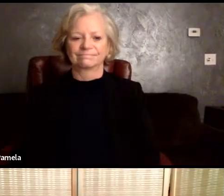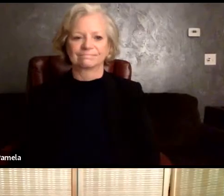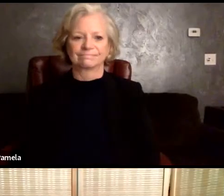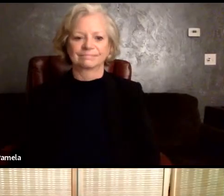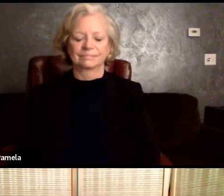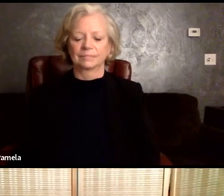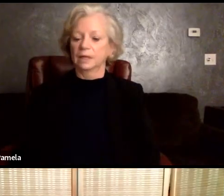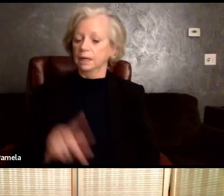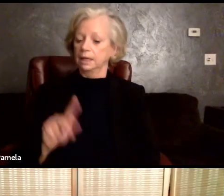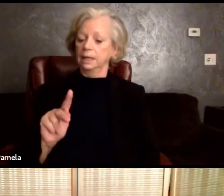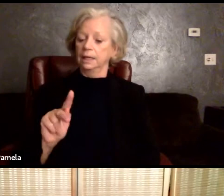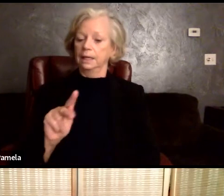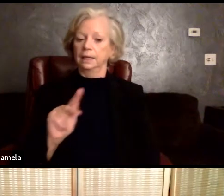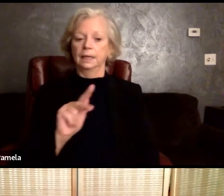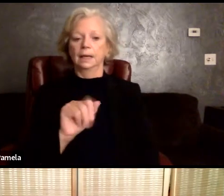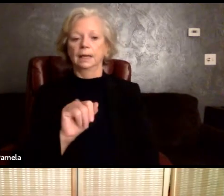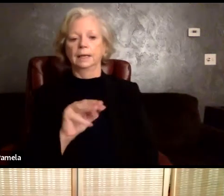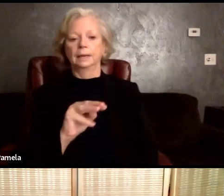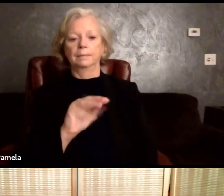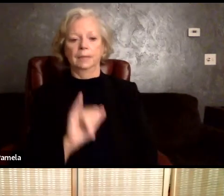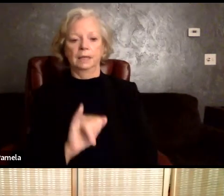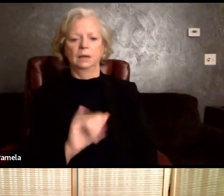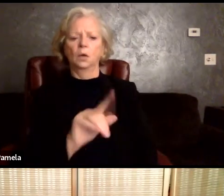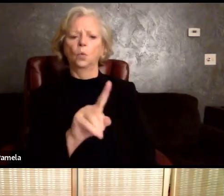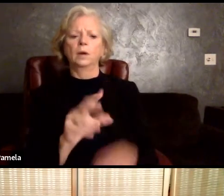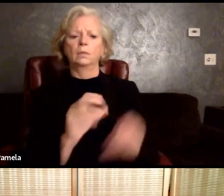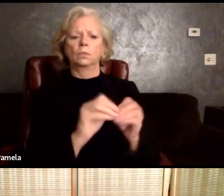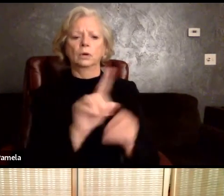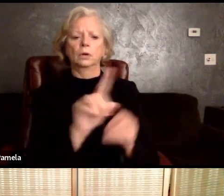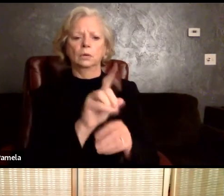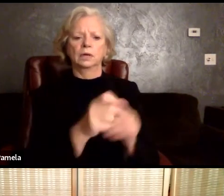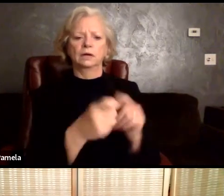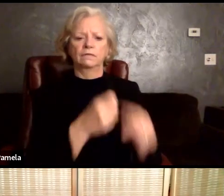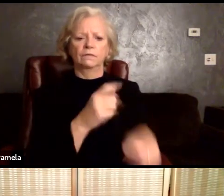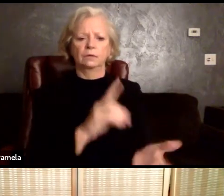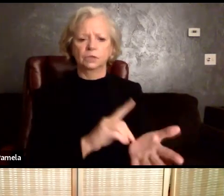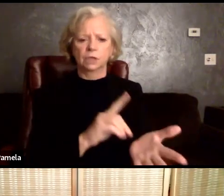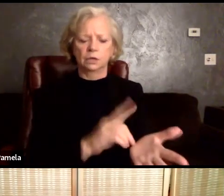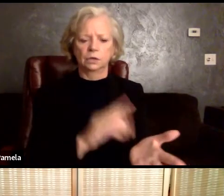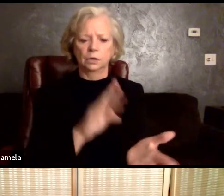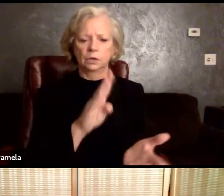Kimmy, I think there was one question from Dr. Bruce